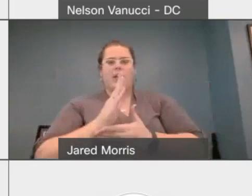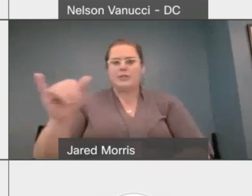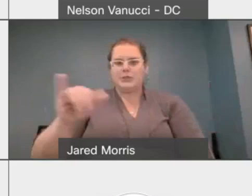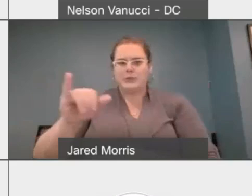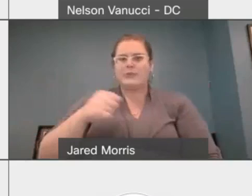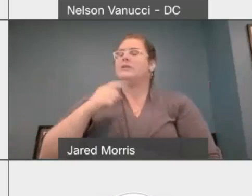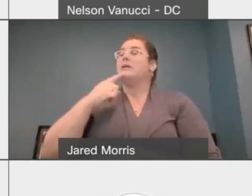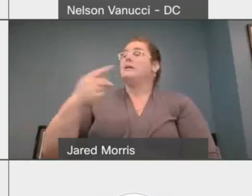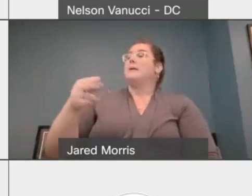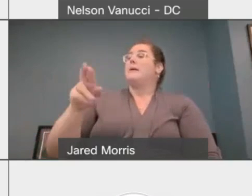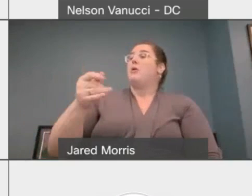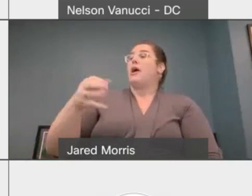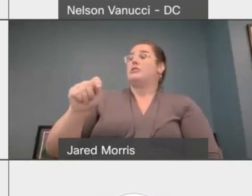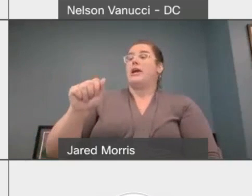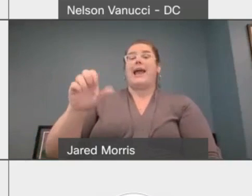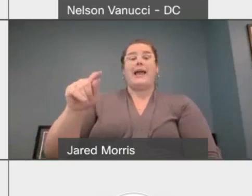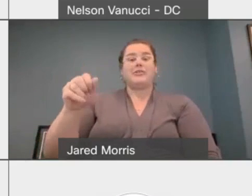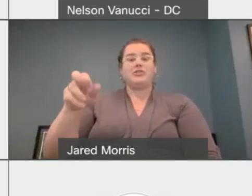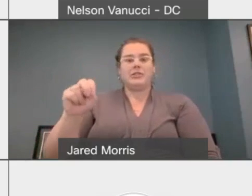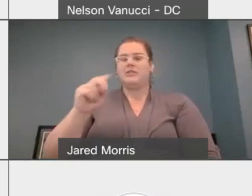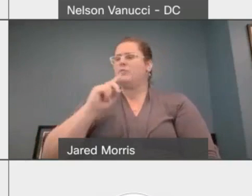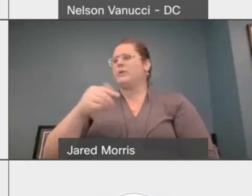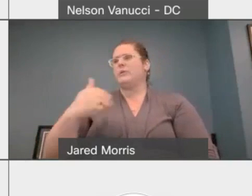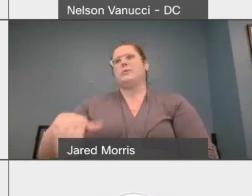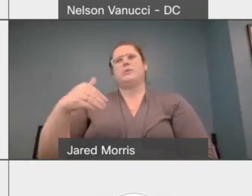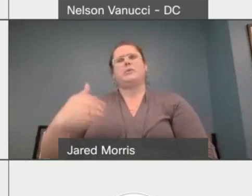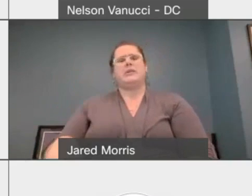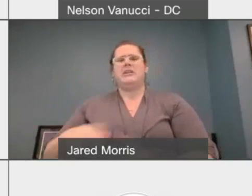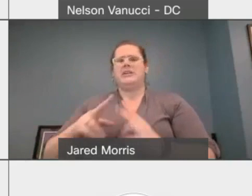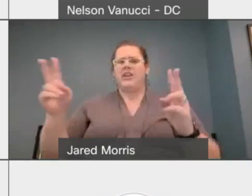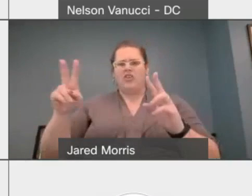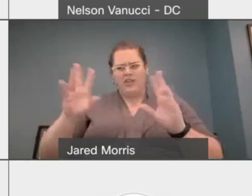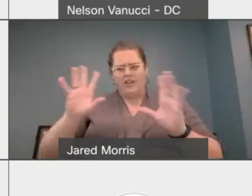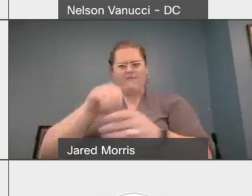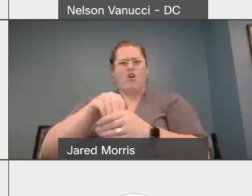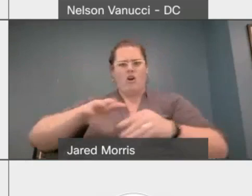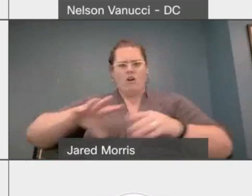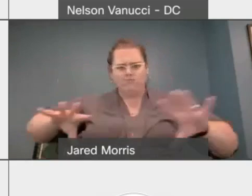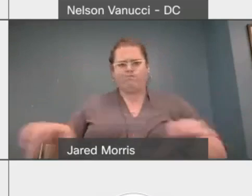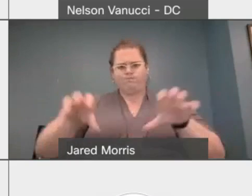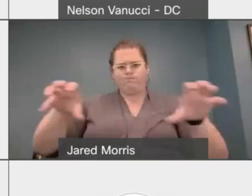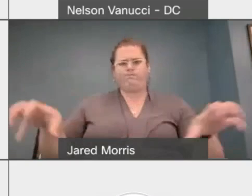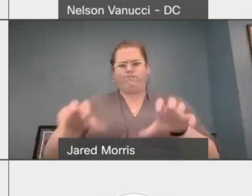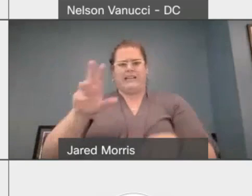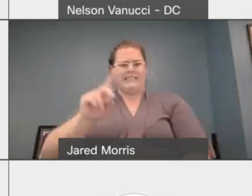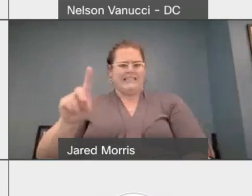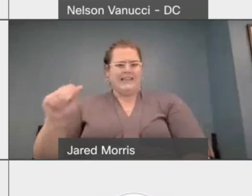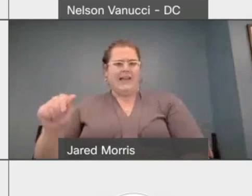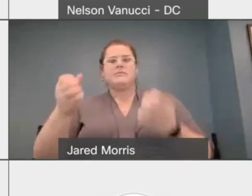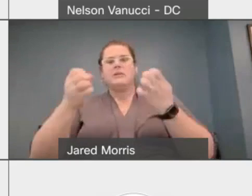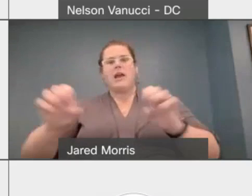regular contributor to initiatives and efforts that DDA has put forth, and we truly appreciate